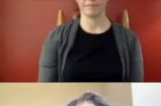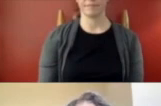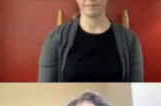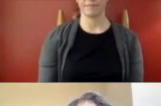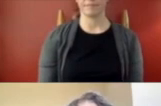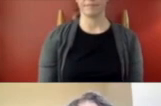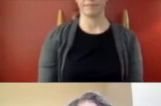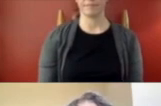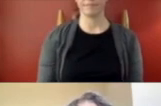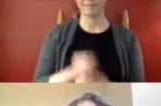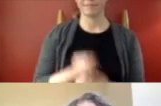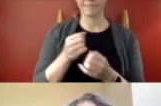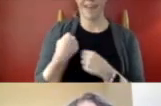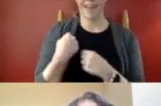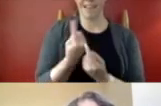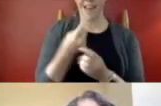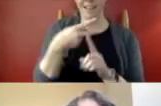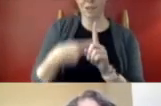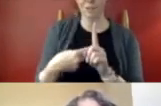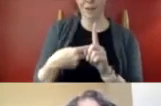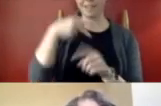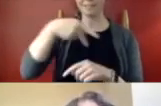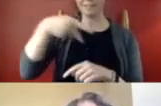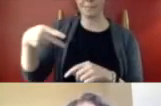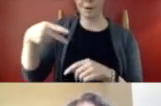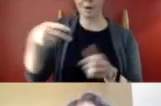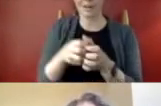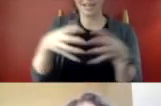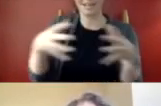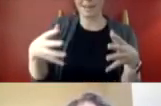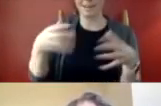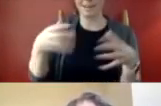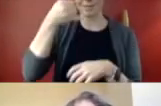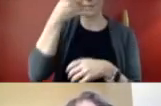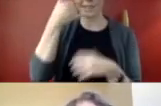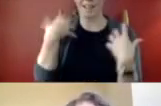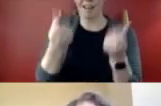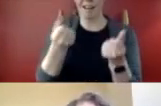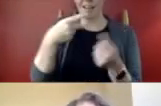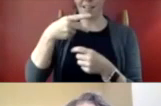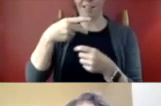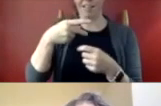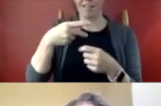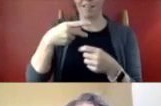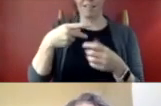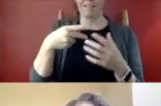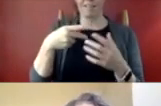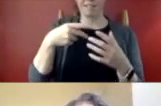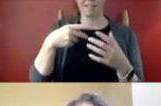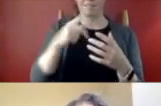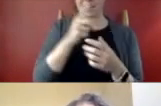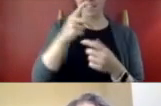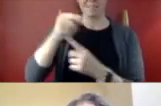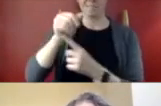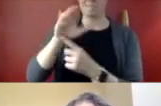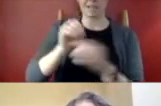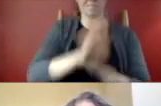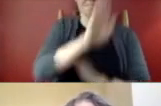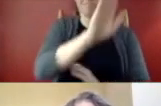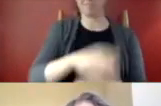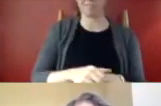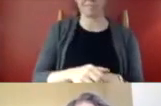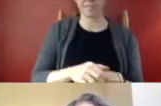In the last 2 months, Planned Parenthood has expanded into the telehealth space at a pace unimaginable before the pandemic. Telehealth